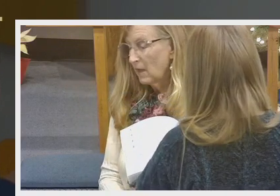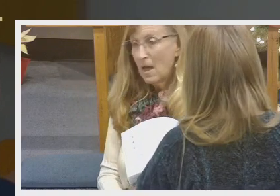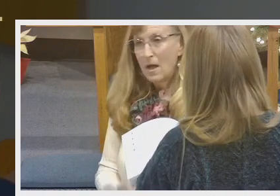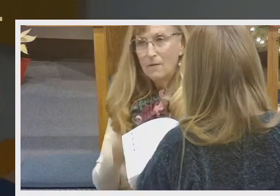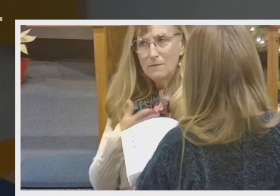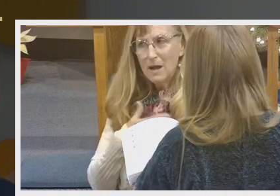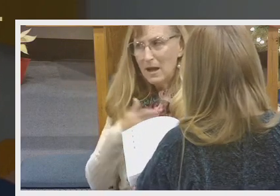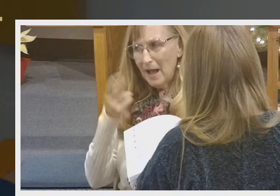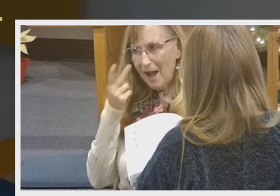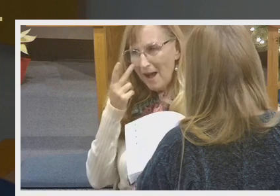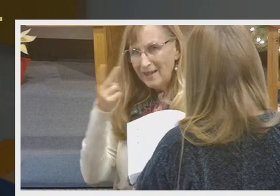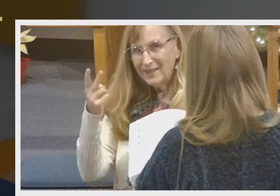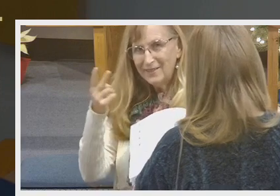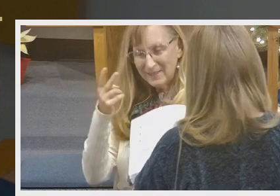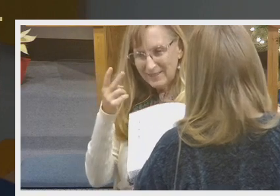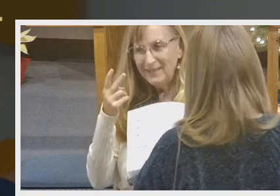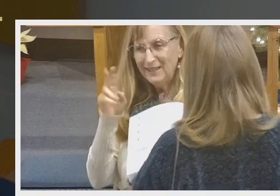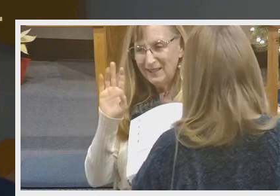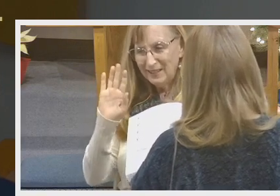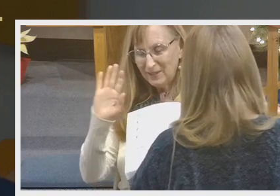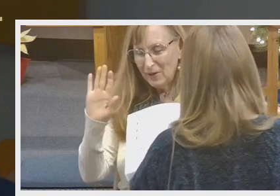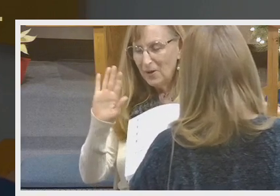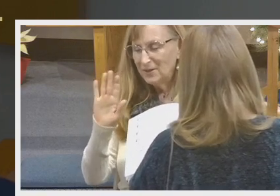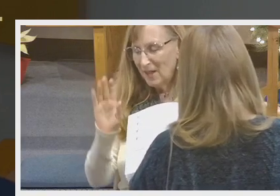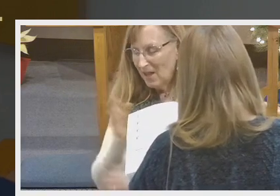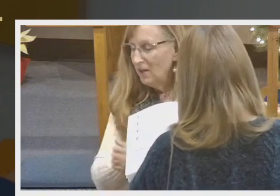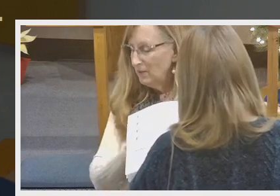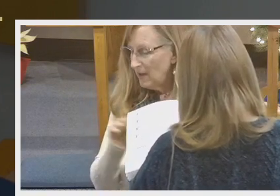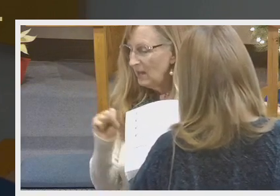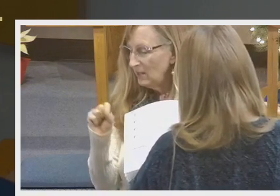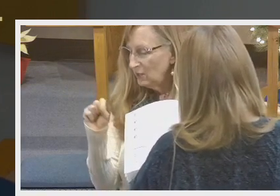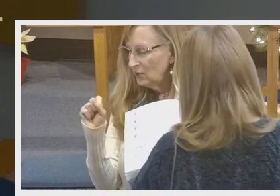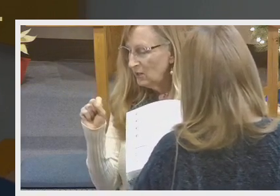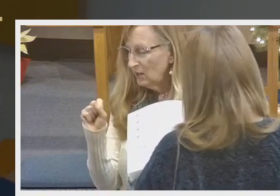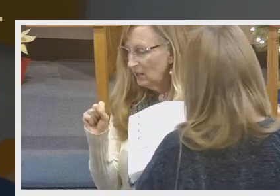alleluia. For my eyes have seen your